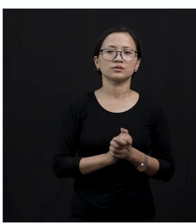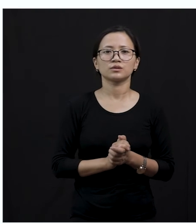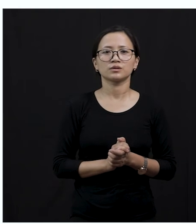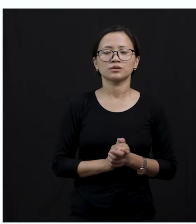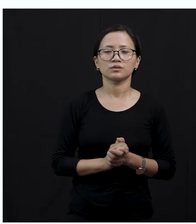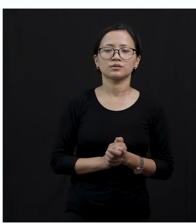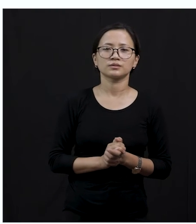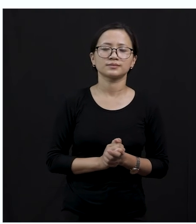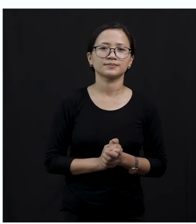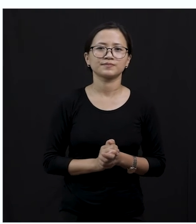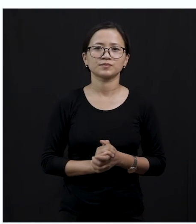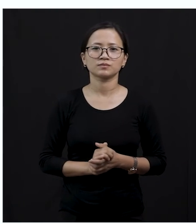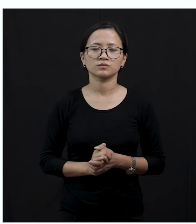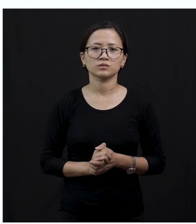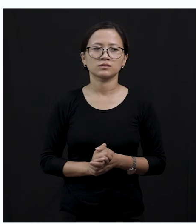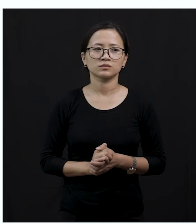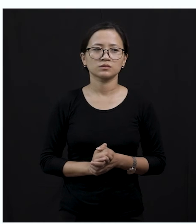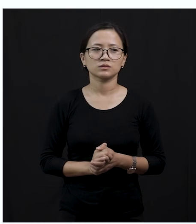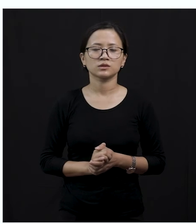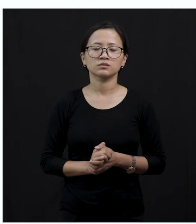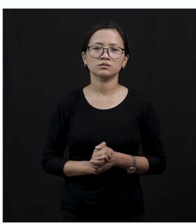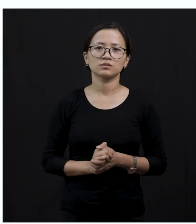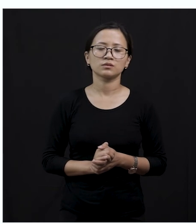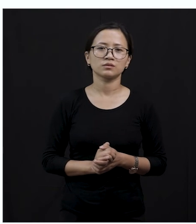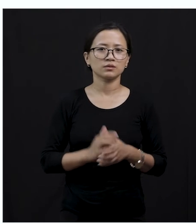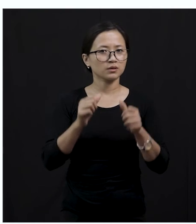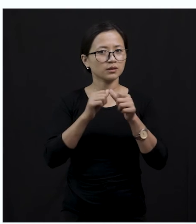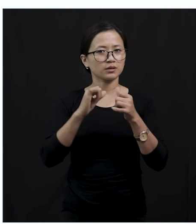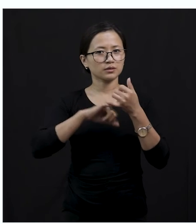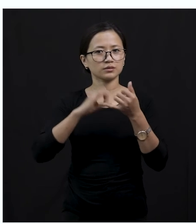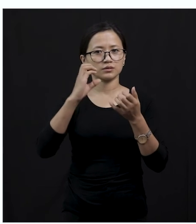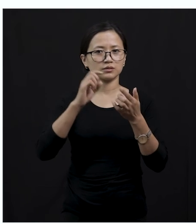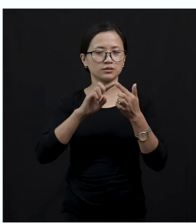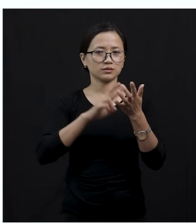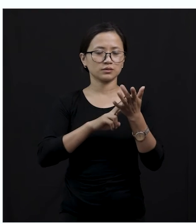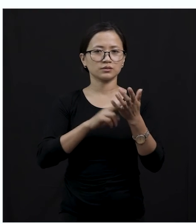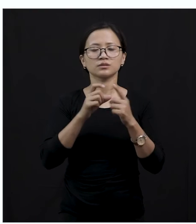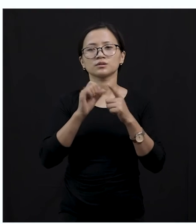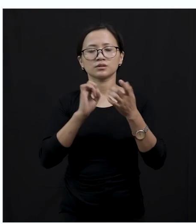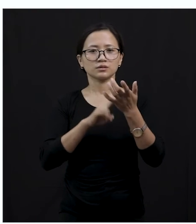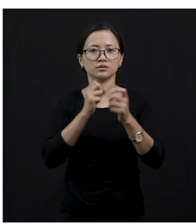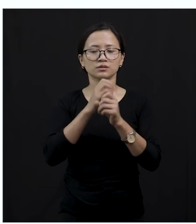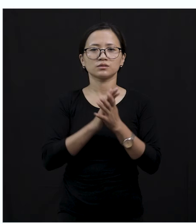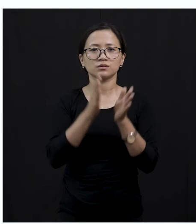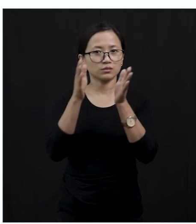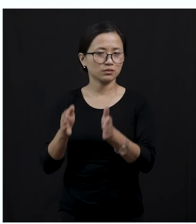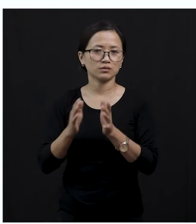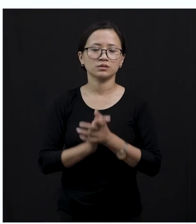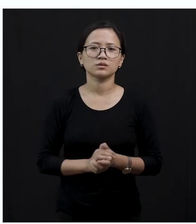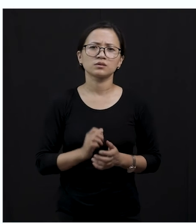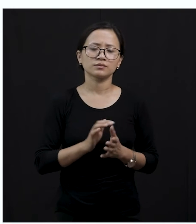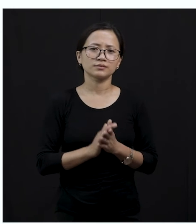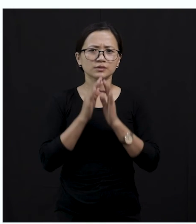the number became bigger and bigger, so we call it as ascending order. Okay, so ascending order